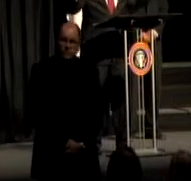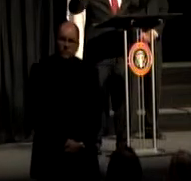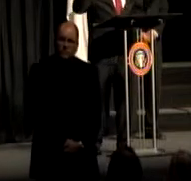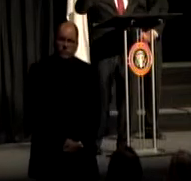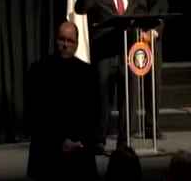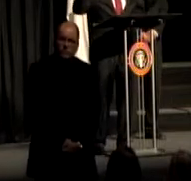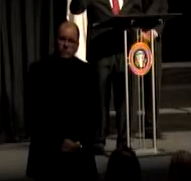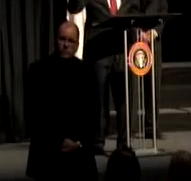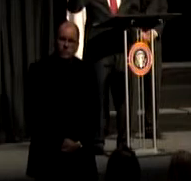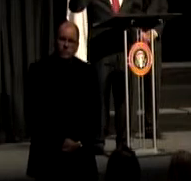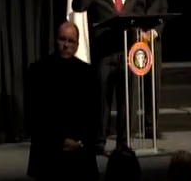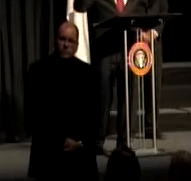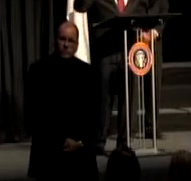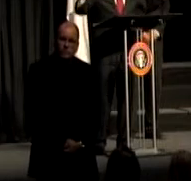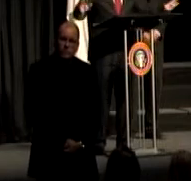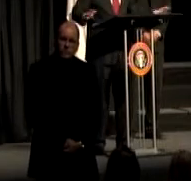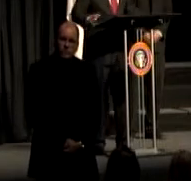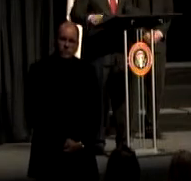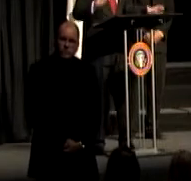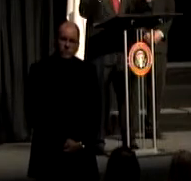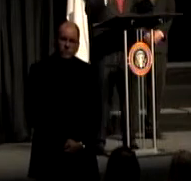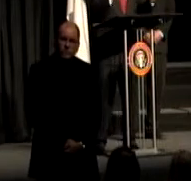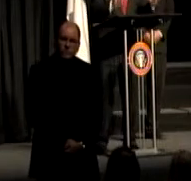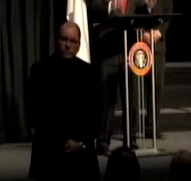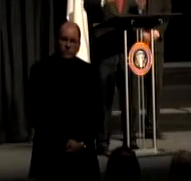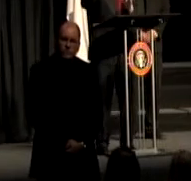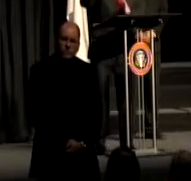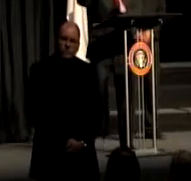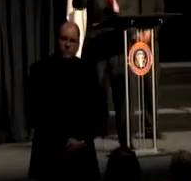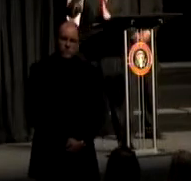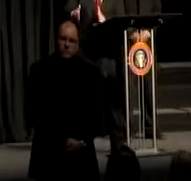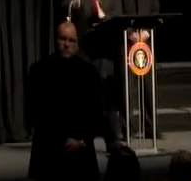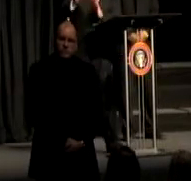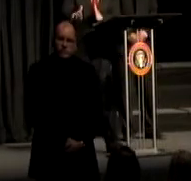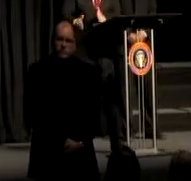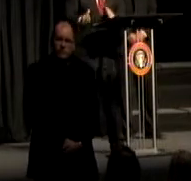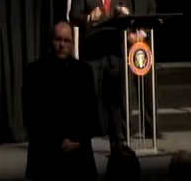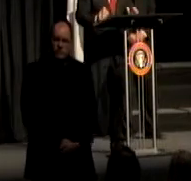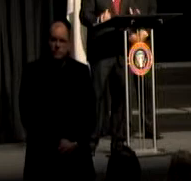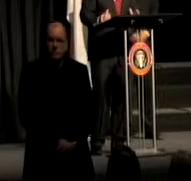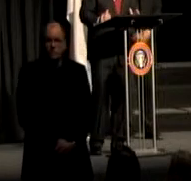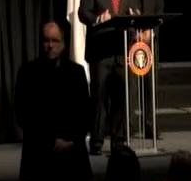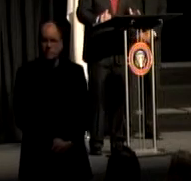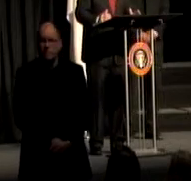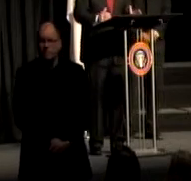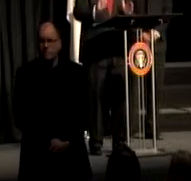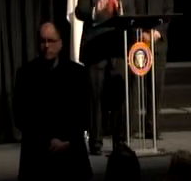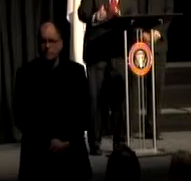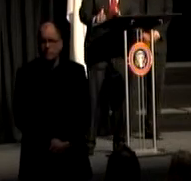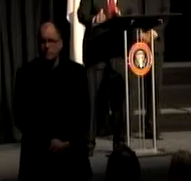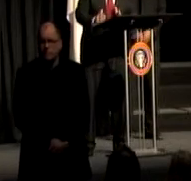dead and gone I would even tell you right now that seven years ago if I knew that I would be up here still a million dollars in debt